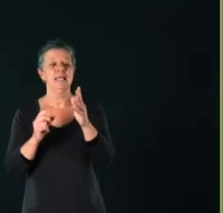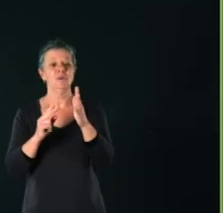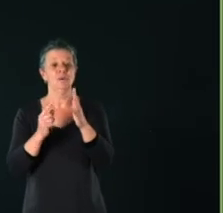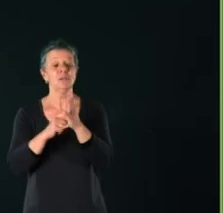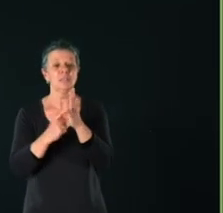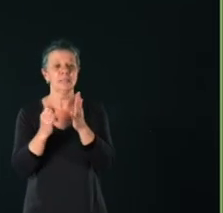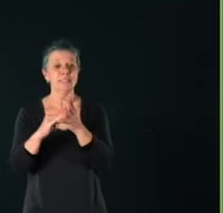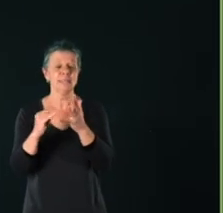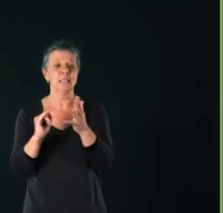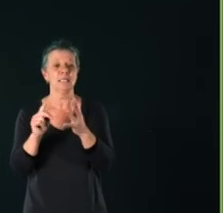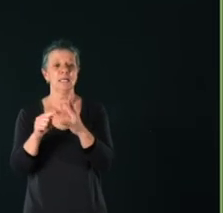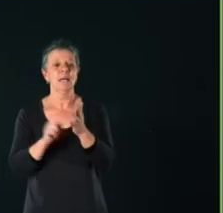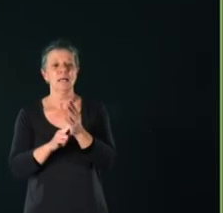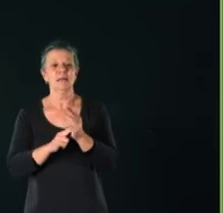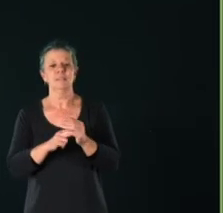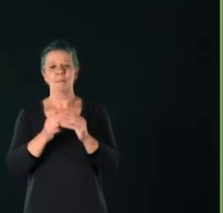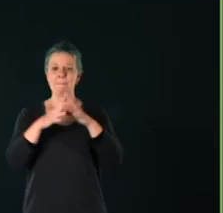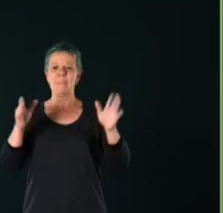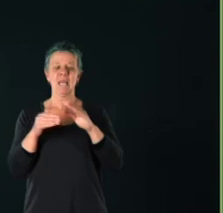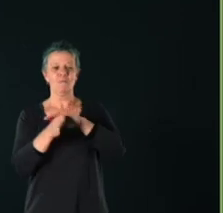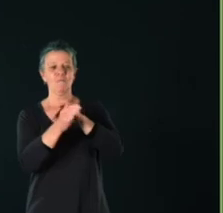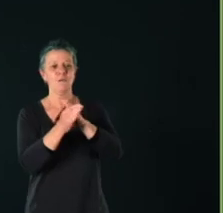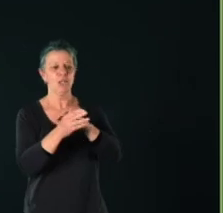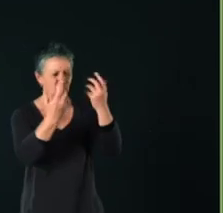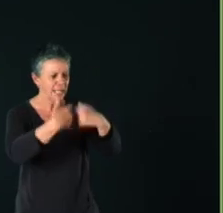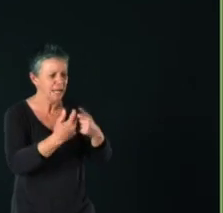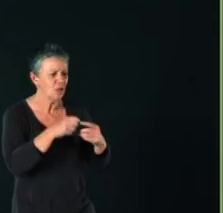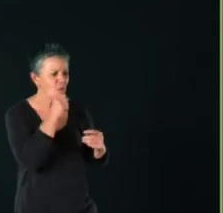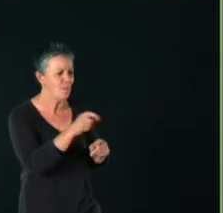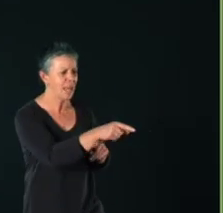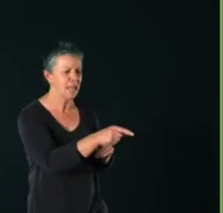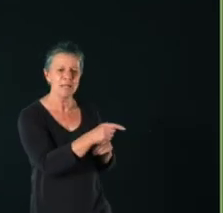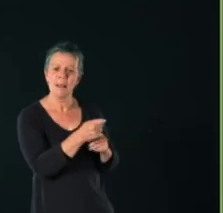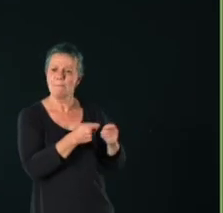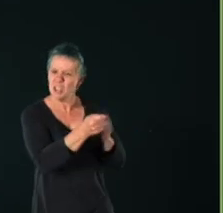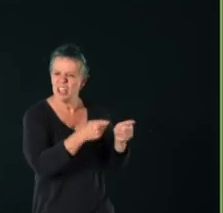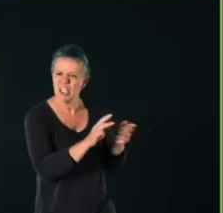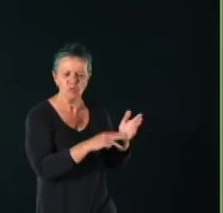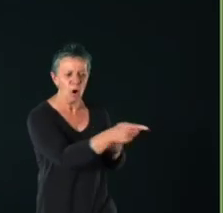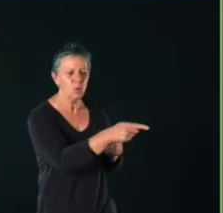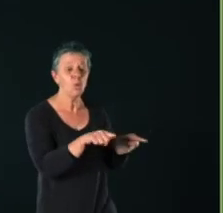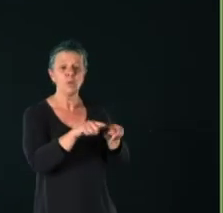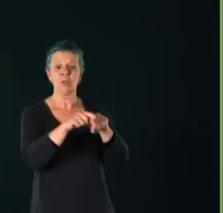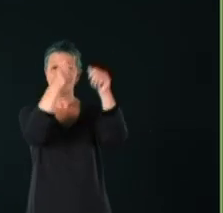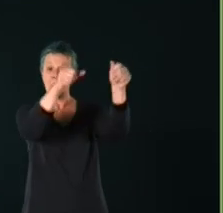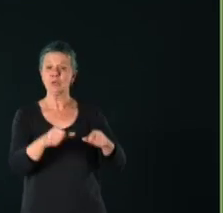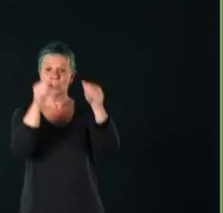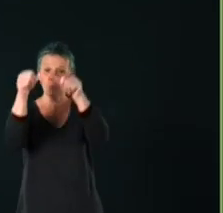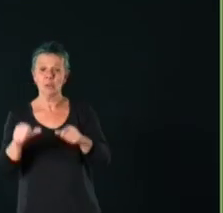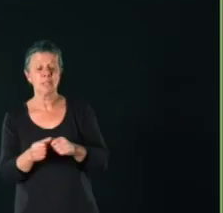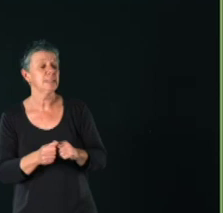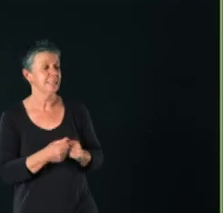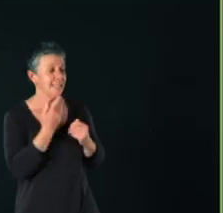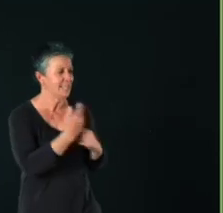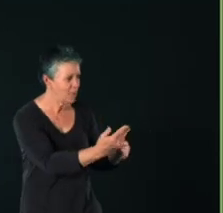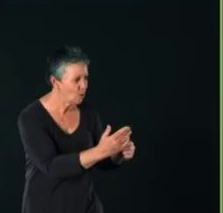and Big Fish Creative for all their help putting this together and for the posters you would have seen around town. Finally, Calder's